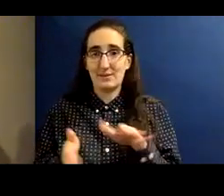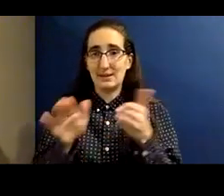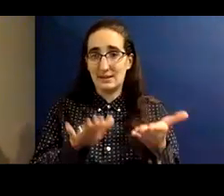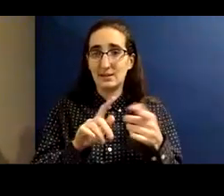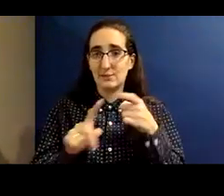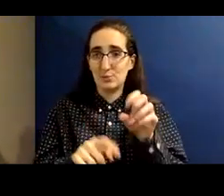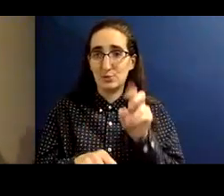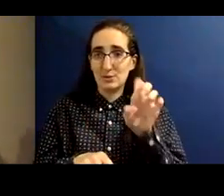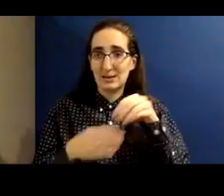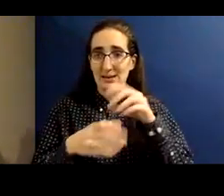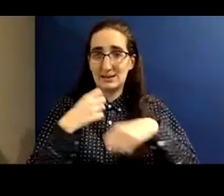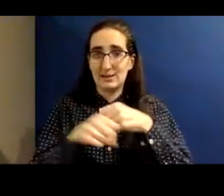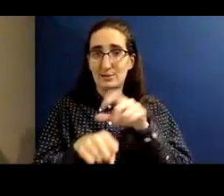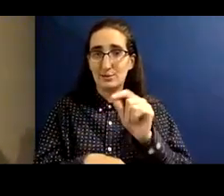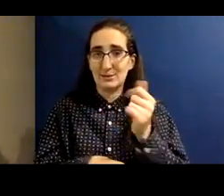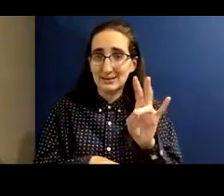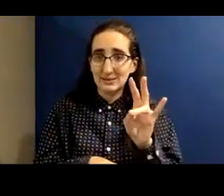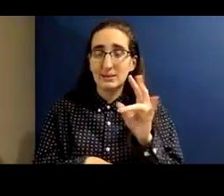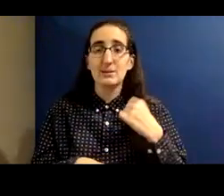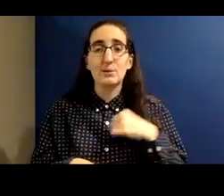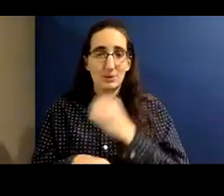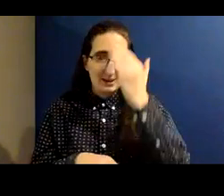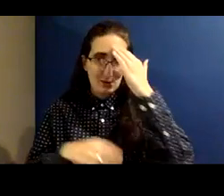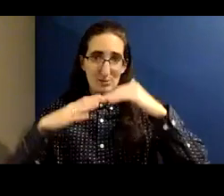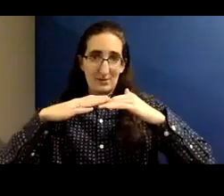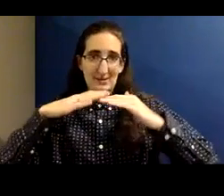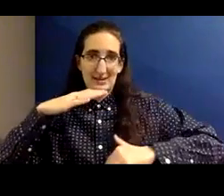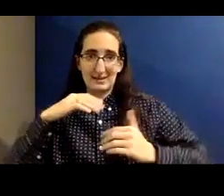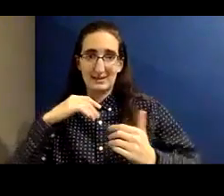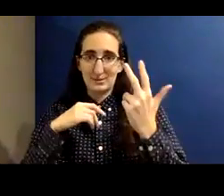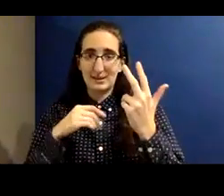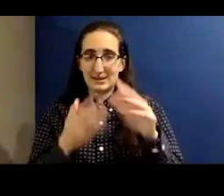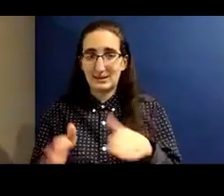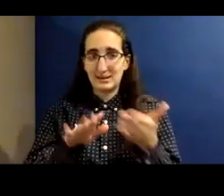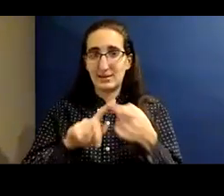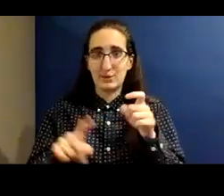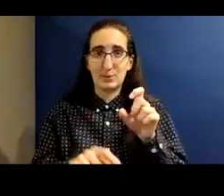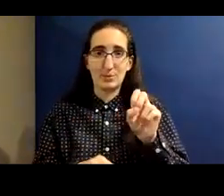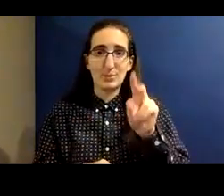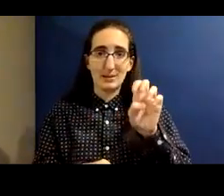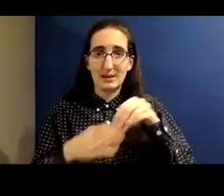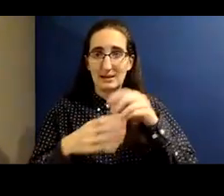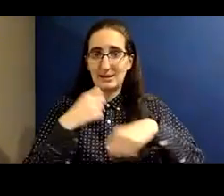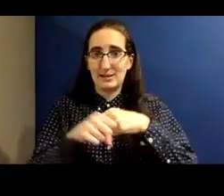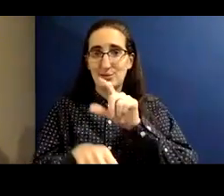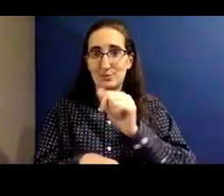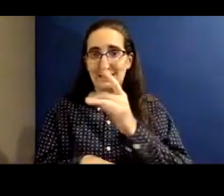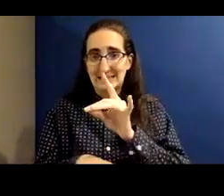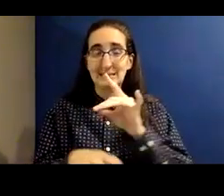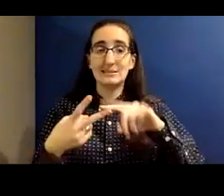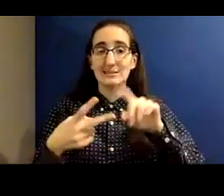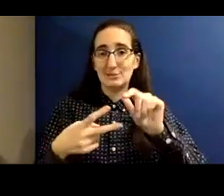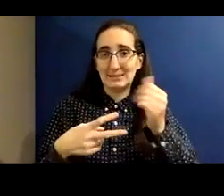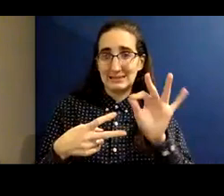suicide in 2017. We know fewer than 3 deaths by suicide in 2018 and 2019. And